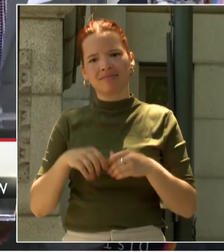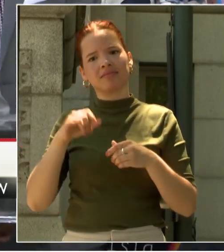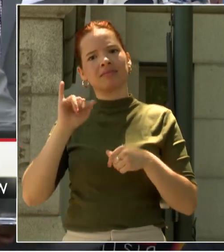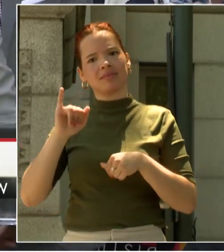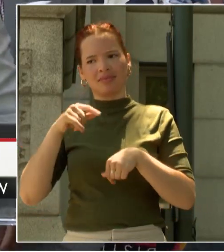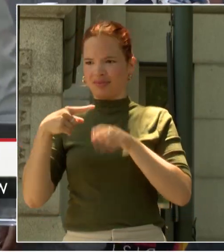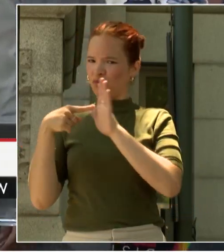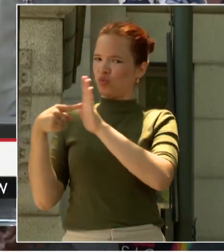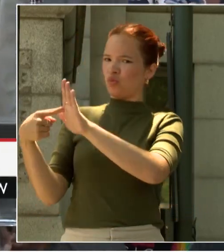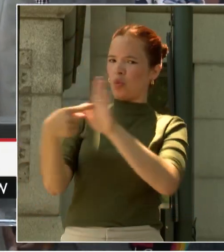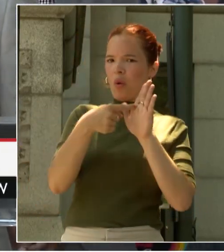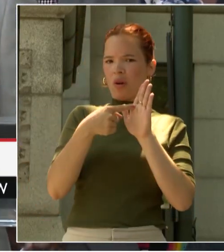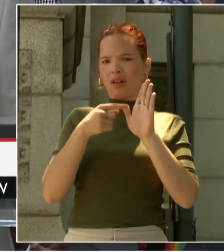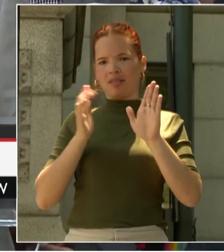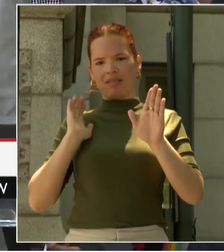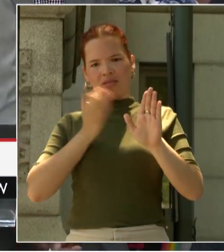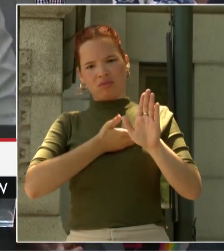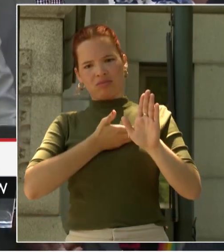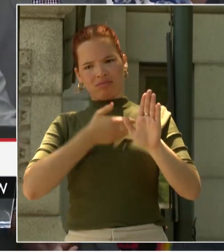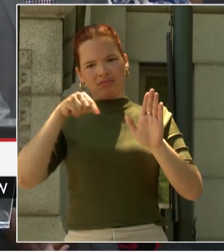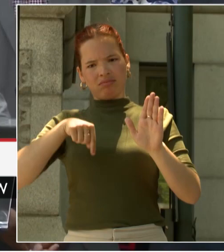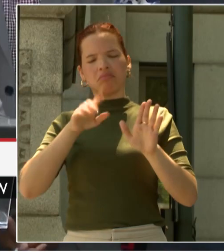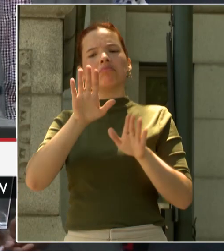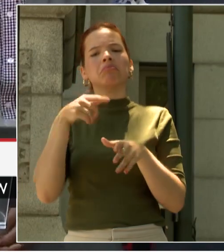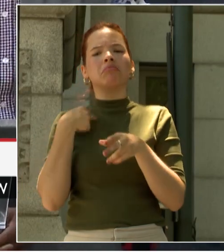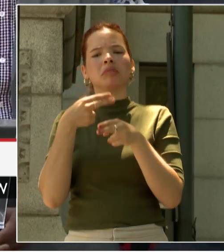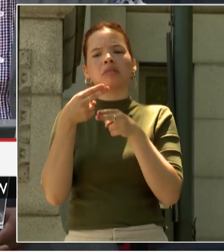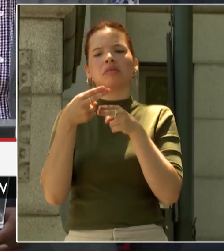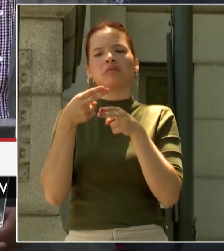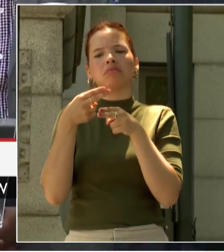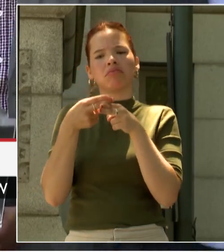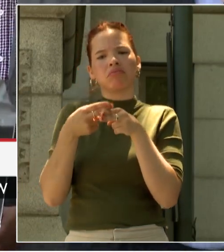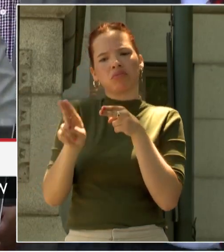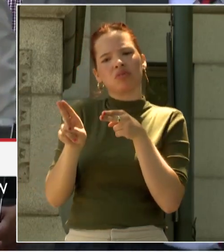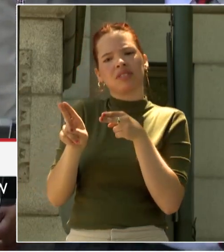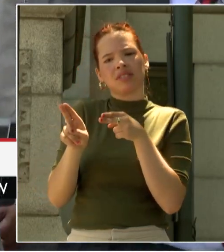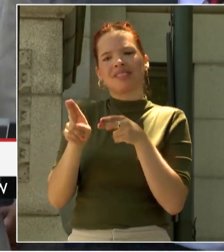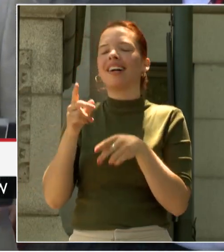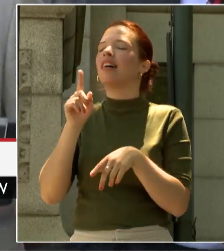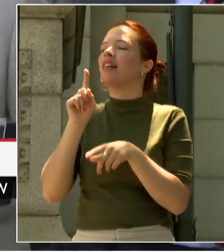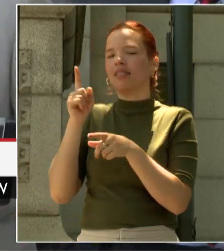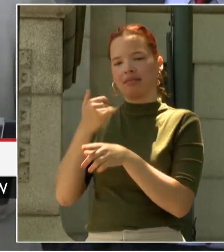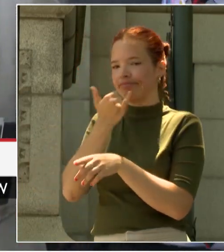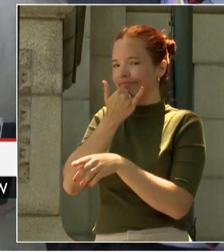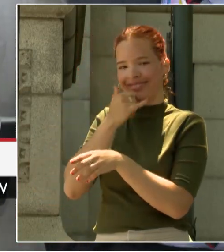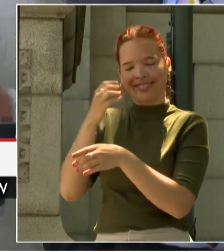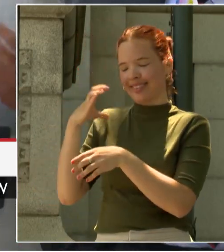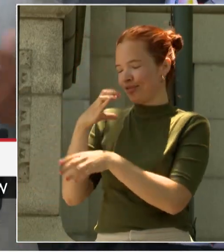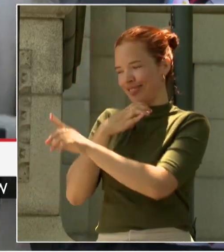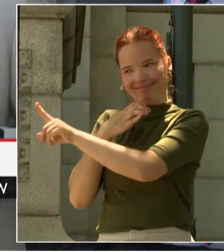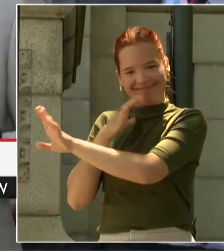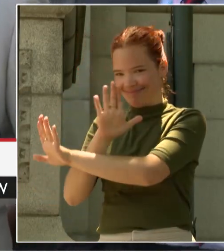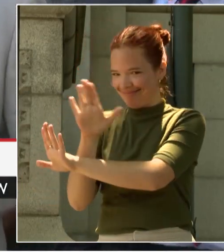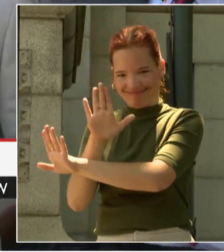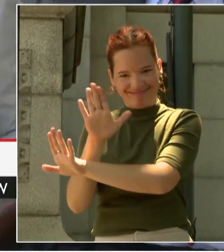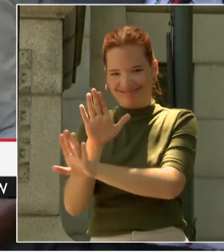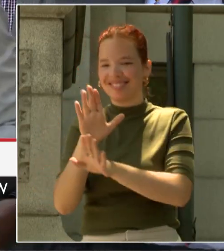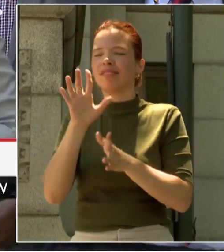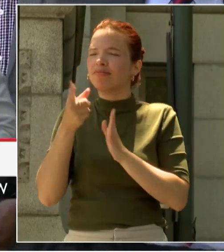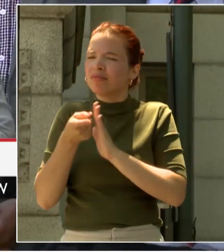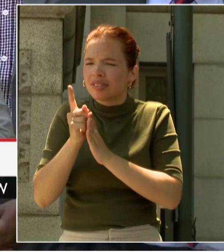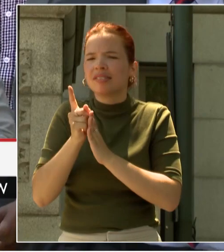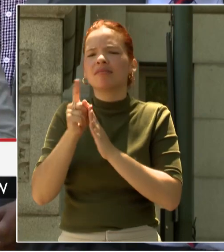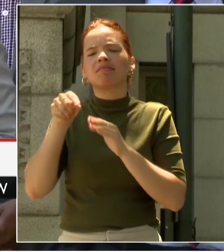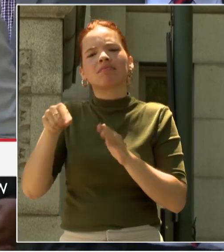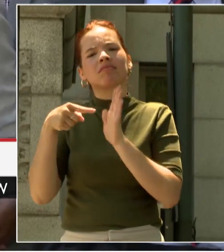city. I'm going to be brief to prove the chairman wrong, but I do want to take this moment to recognize Mayor Bowser